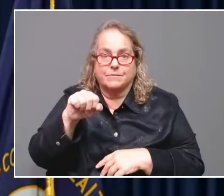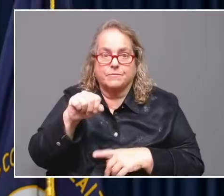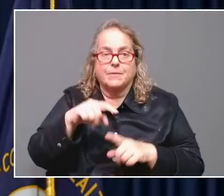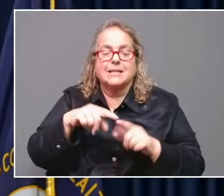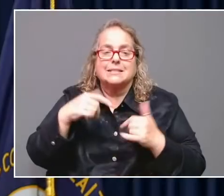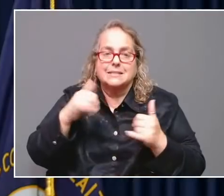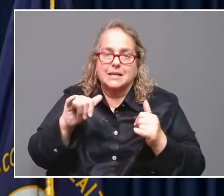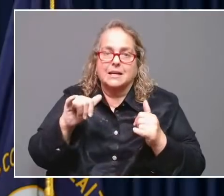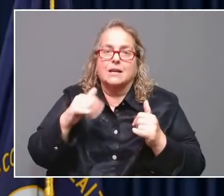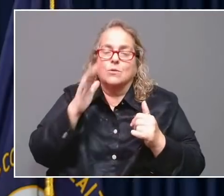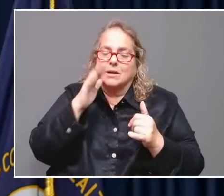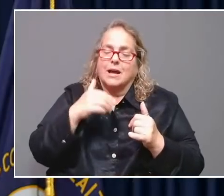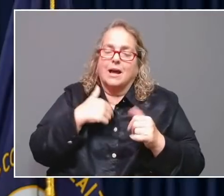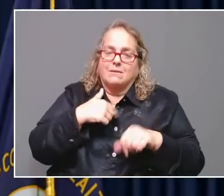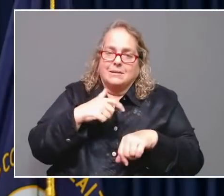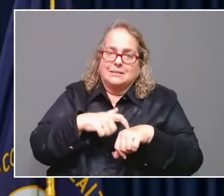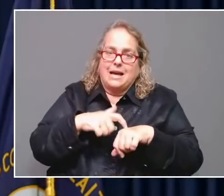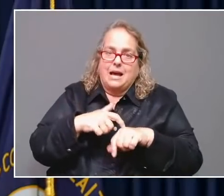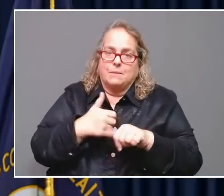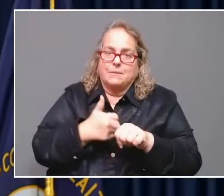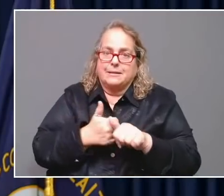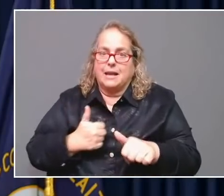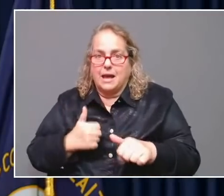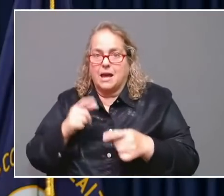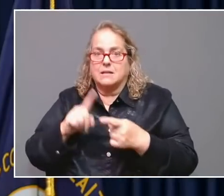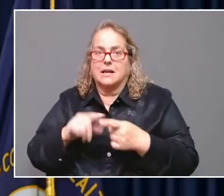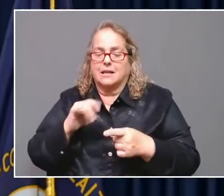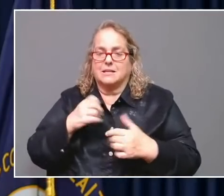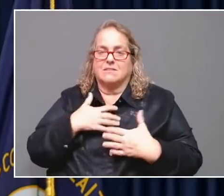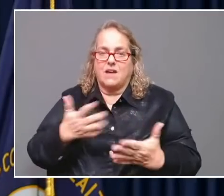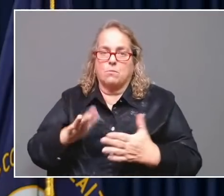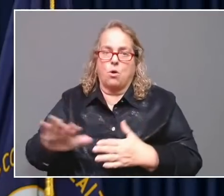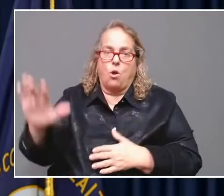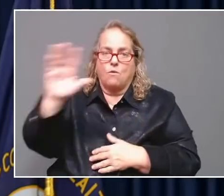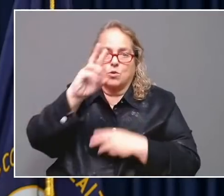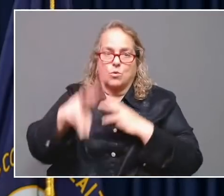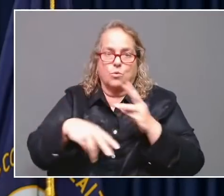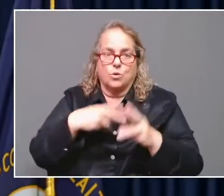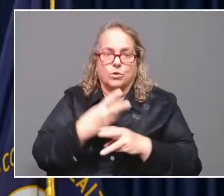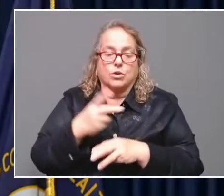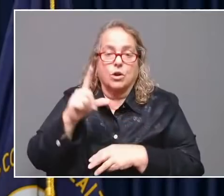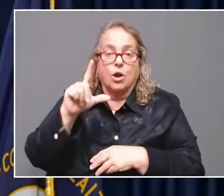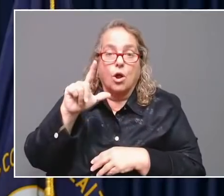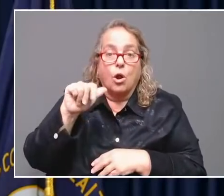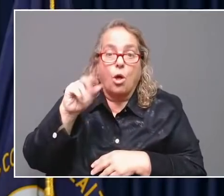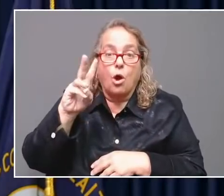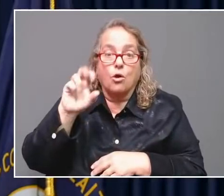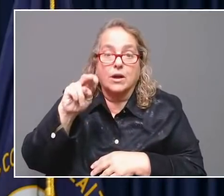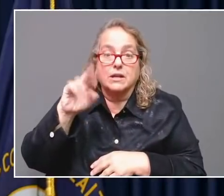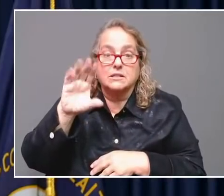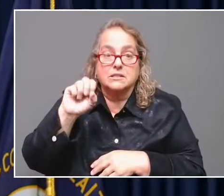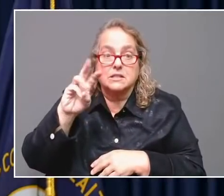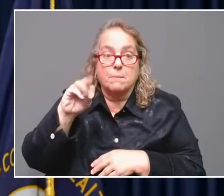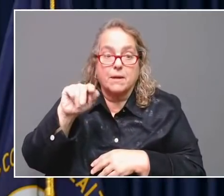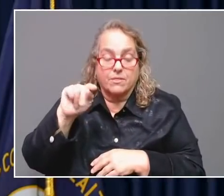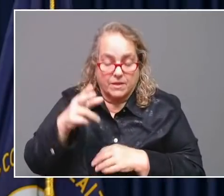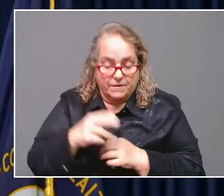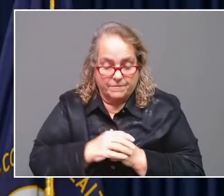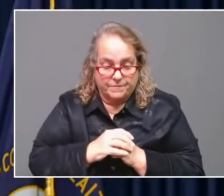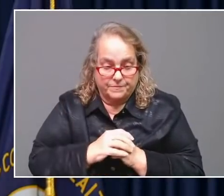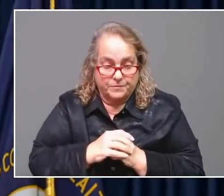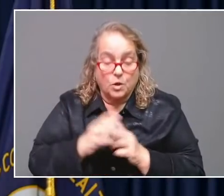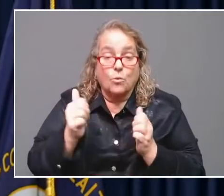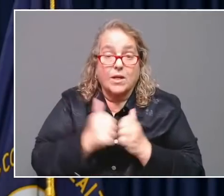this is available everywhere in the world. Lawrence Smith. Even with the Delta variant, you